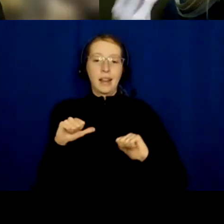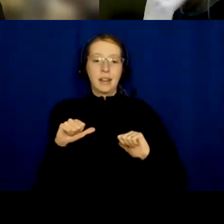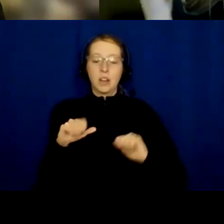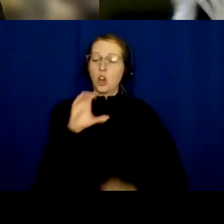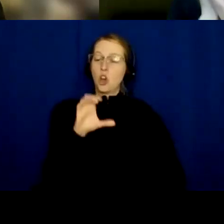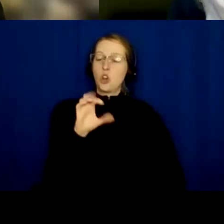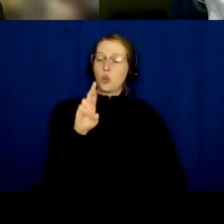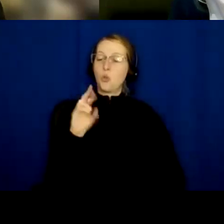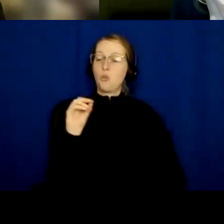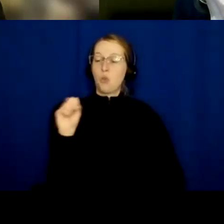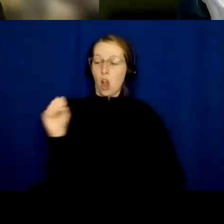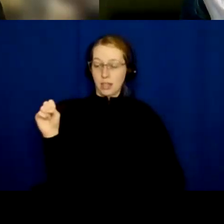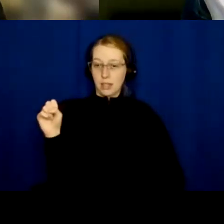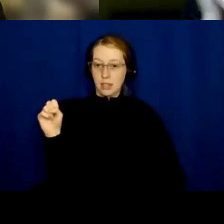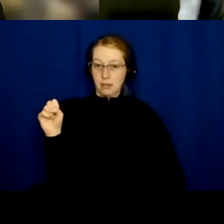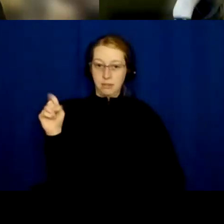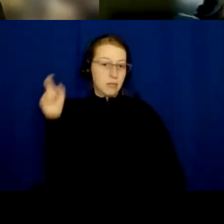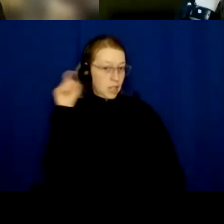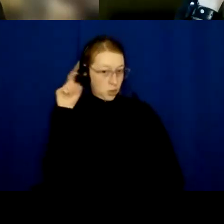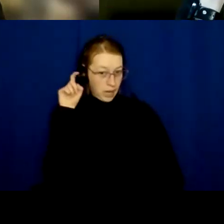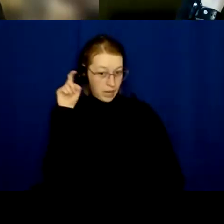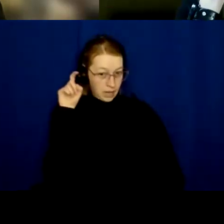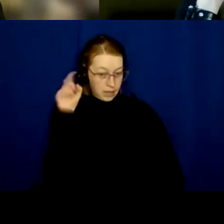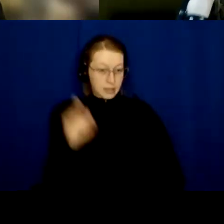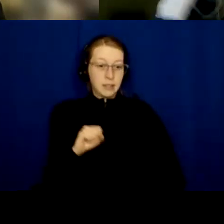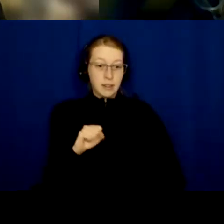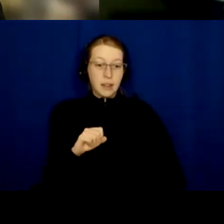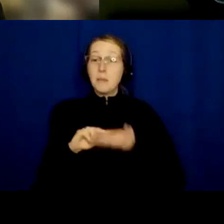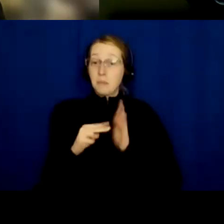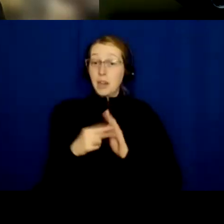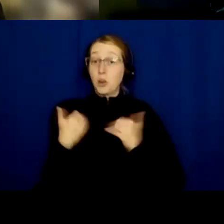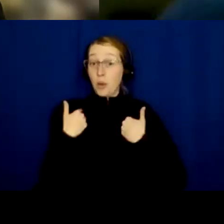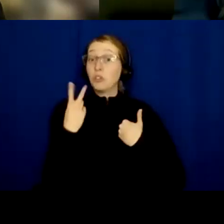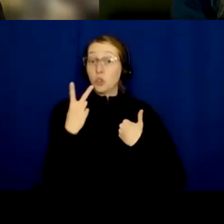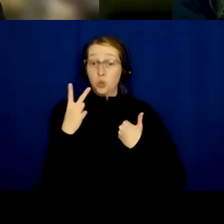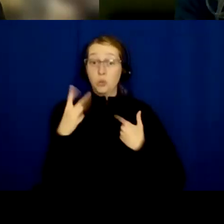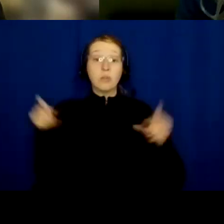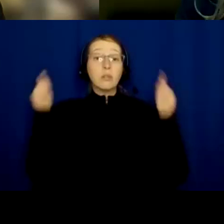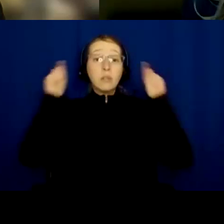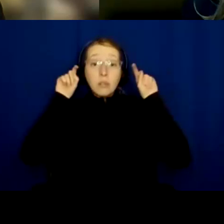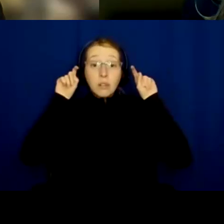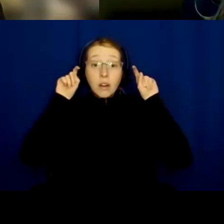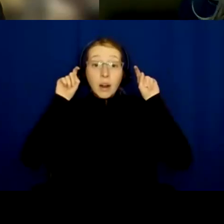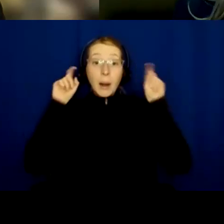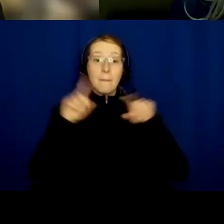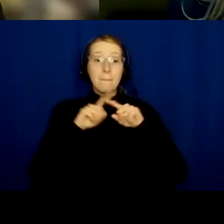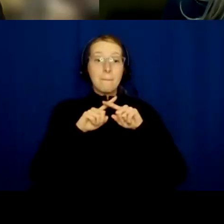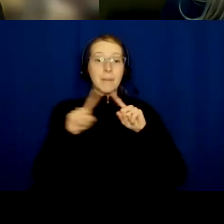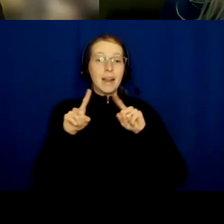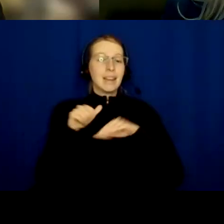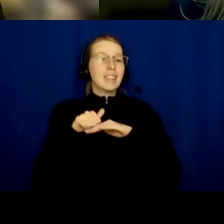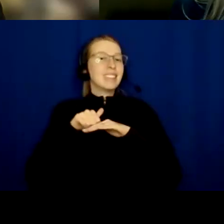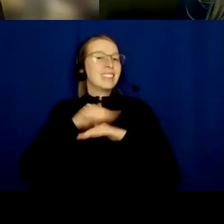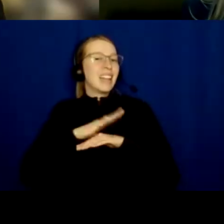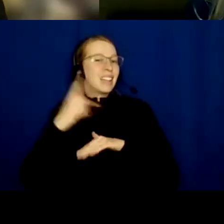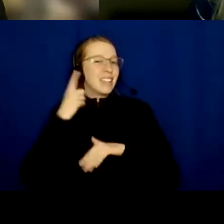aid, and it basically sends it's like you wear 2, but it sends the sound to the good ear to